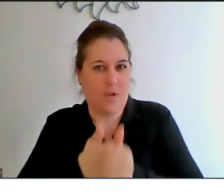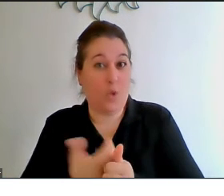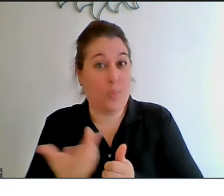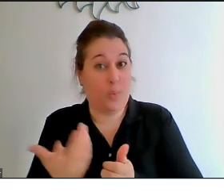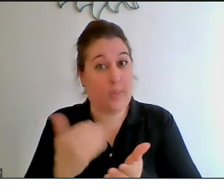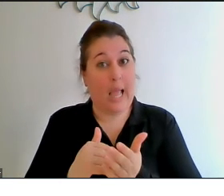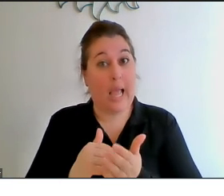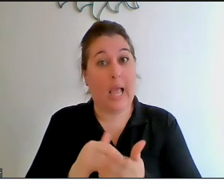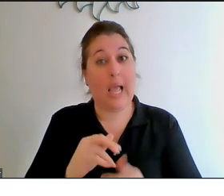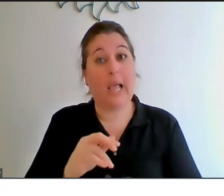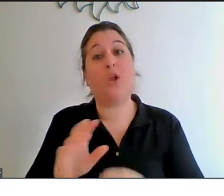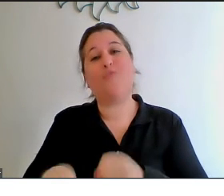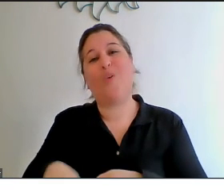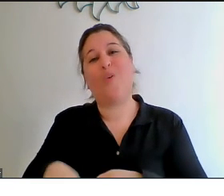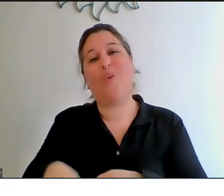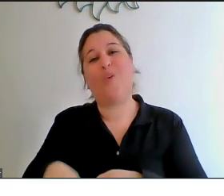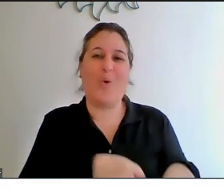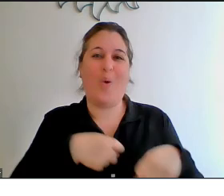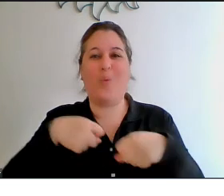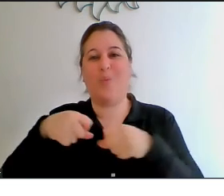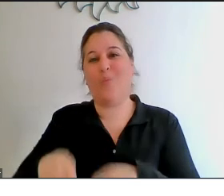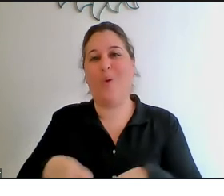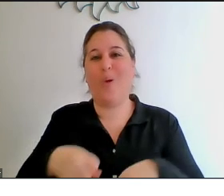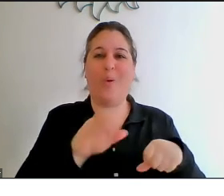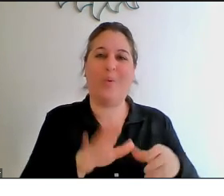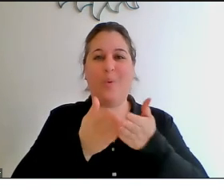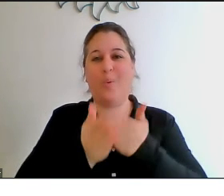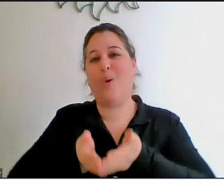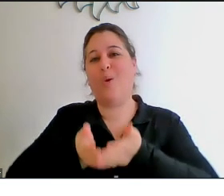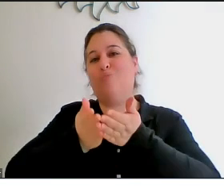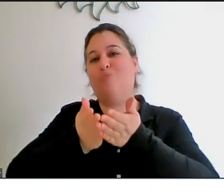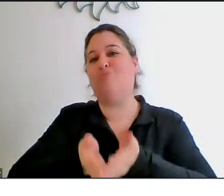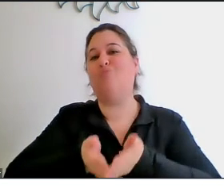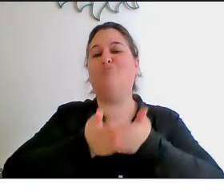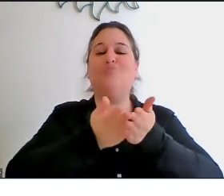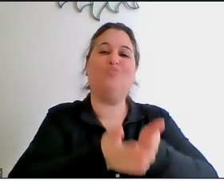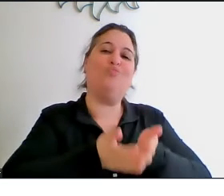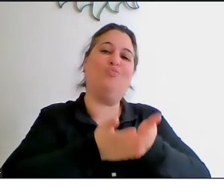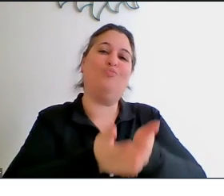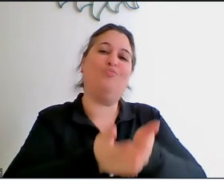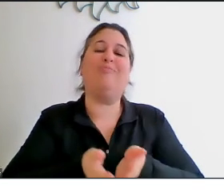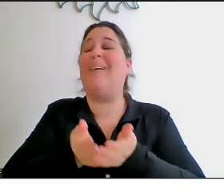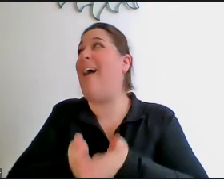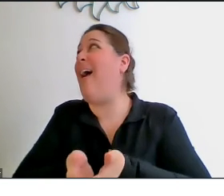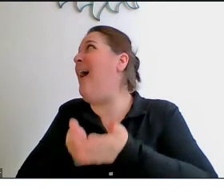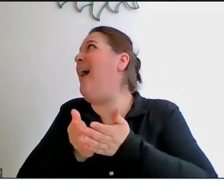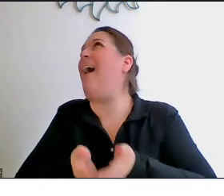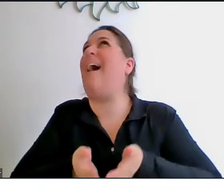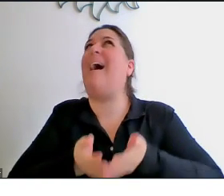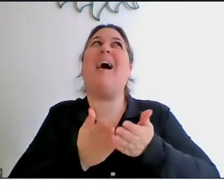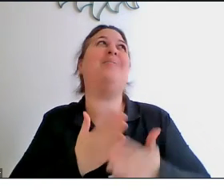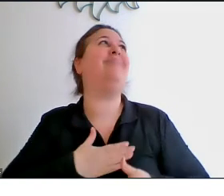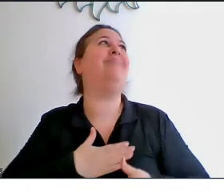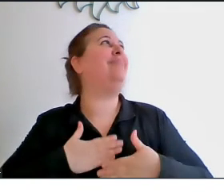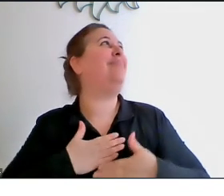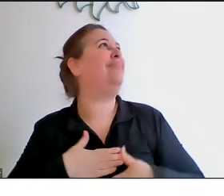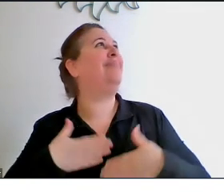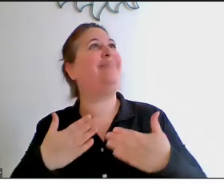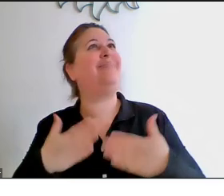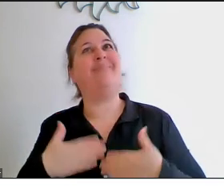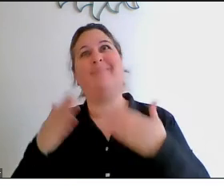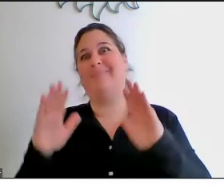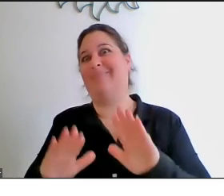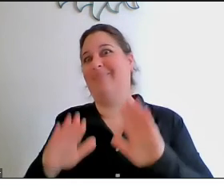singing to that tune. Okay, so let's do it again. Row, row, row your boat gently down the stream.